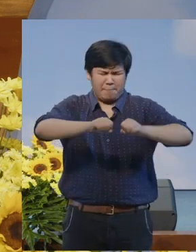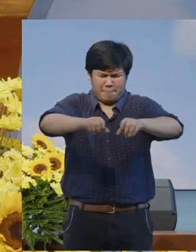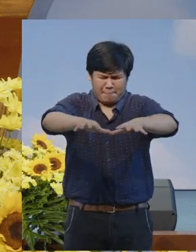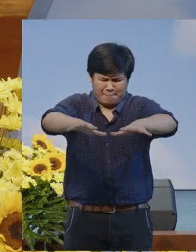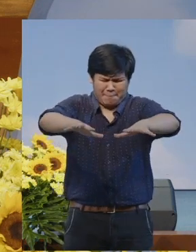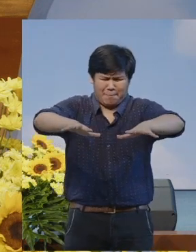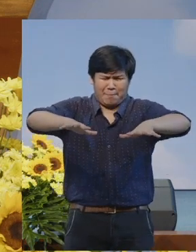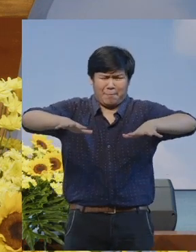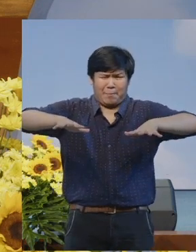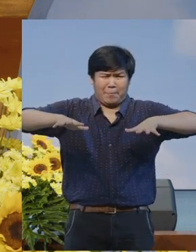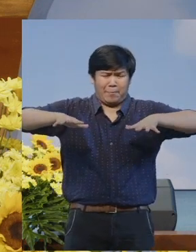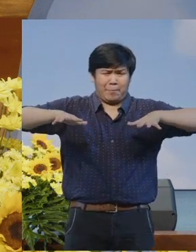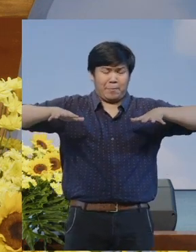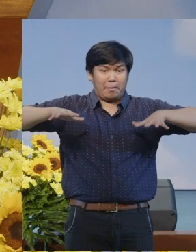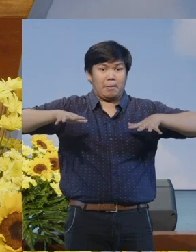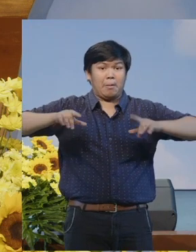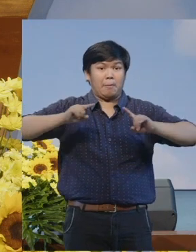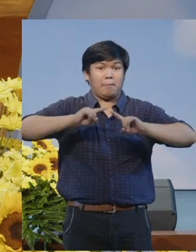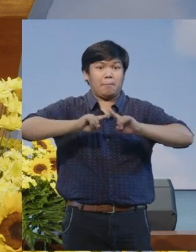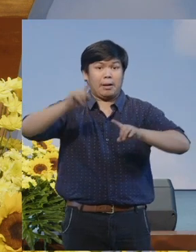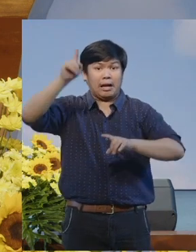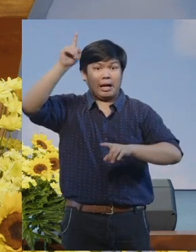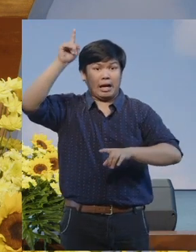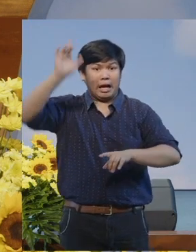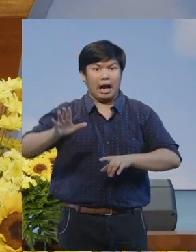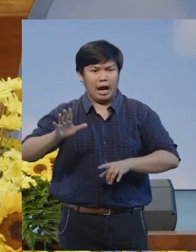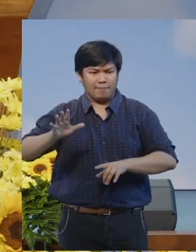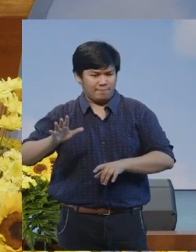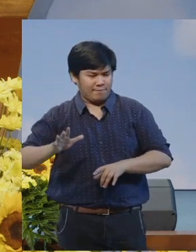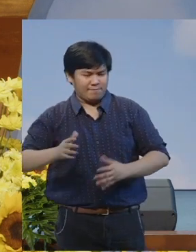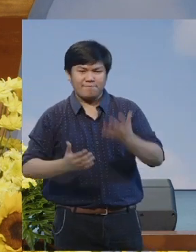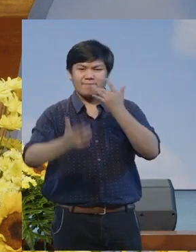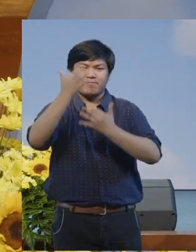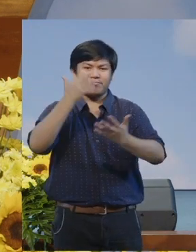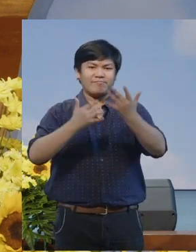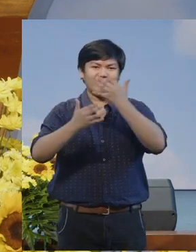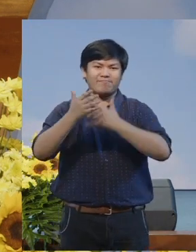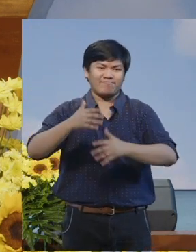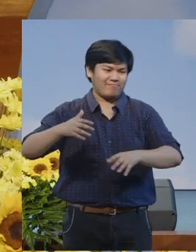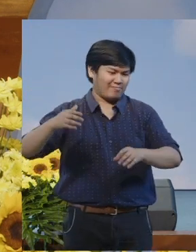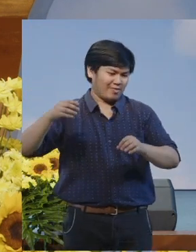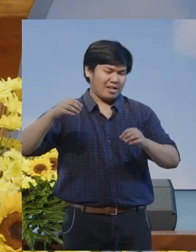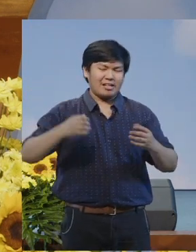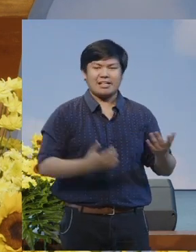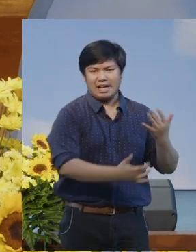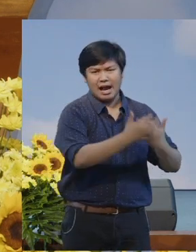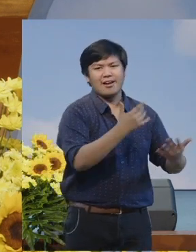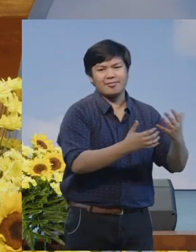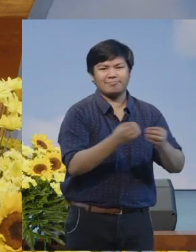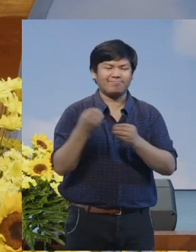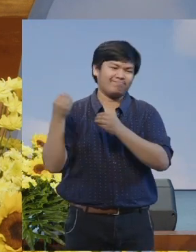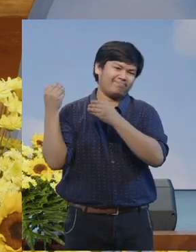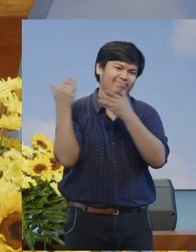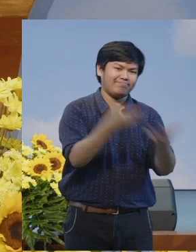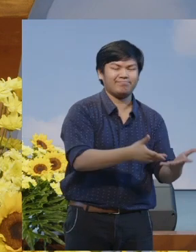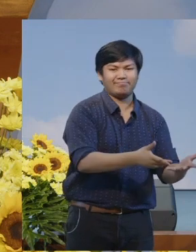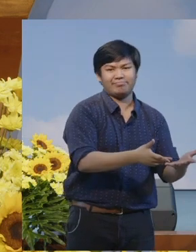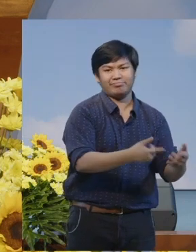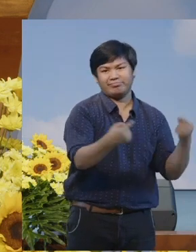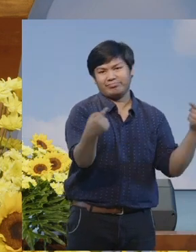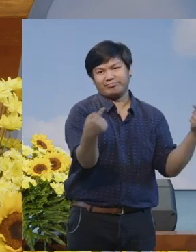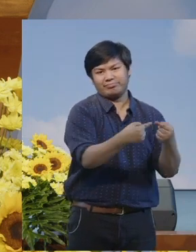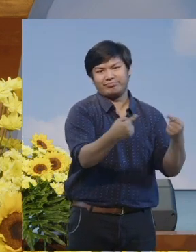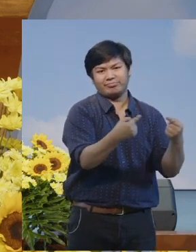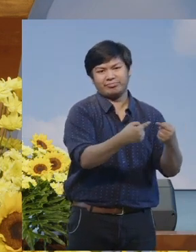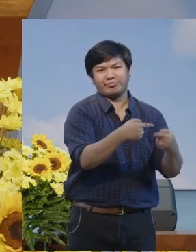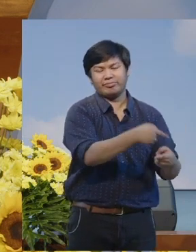city, but fire came down from heaven and consumed them. So matagal ba yung away? Hindi po. Saglit